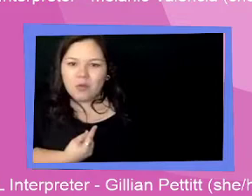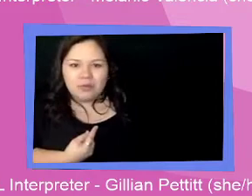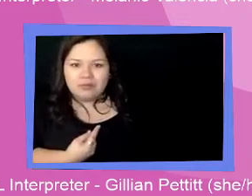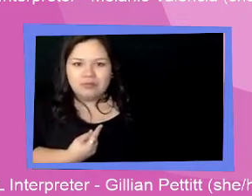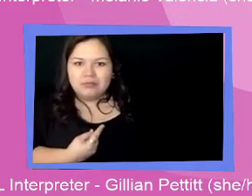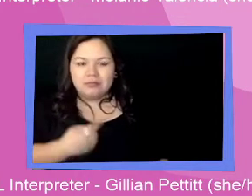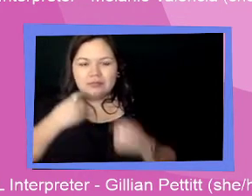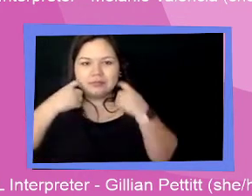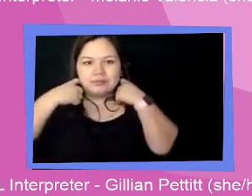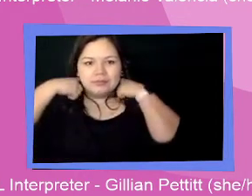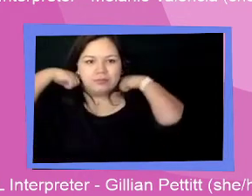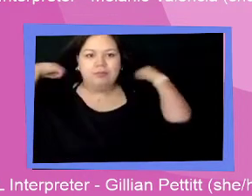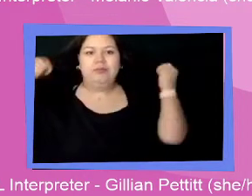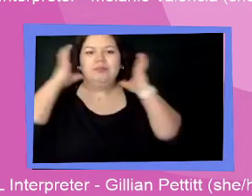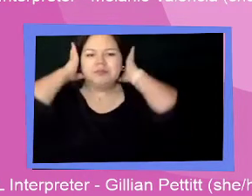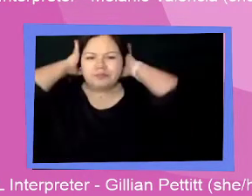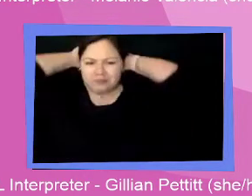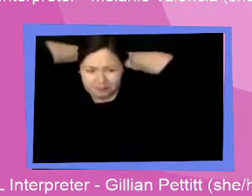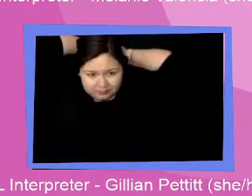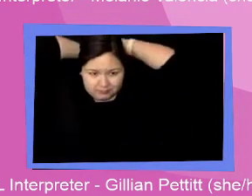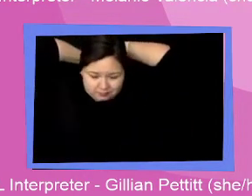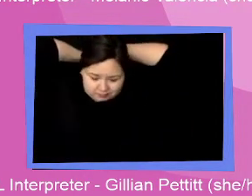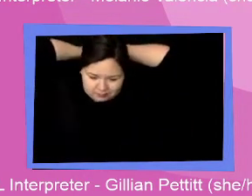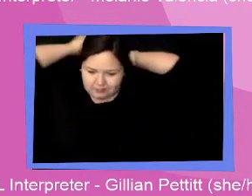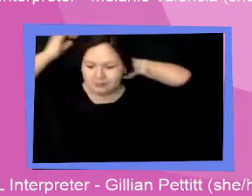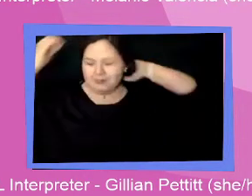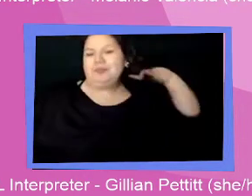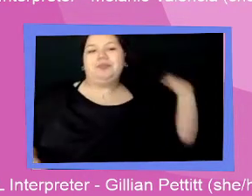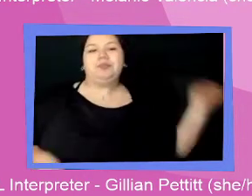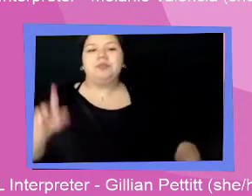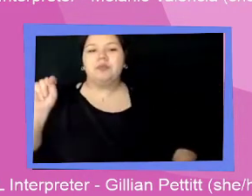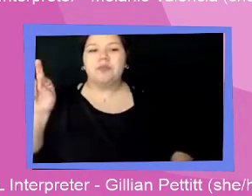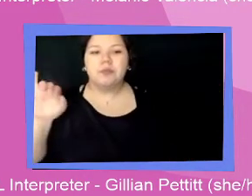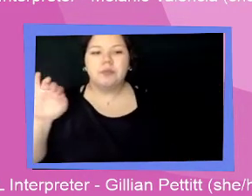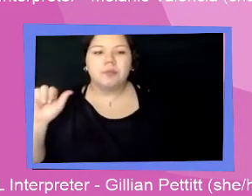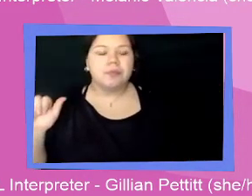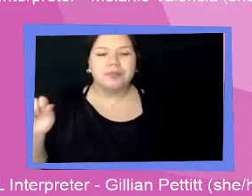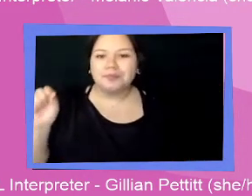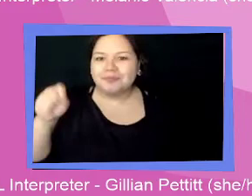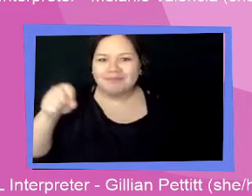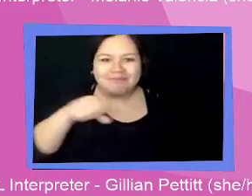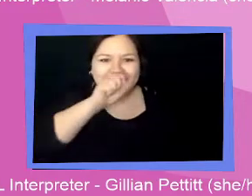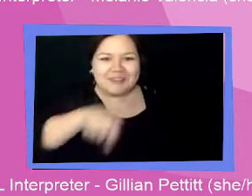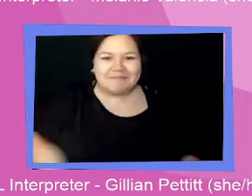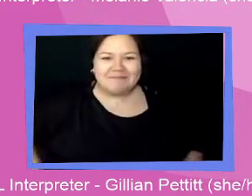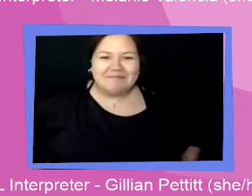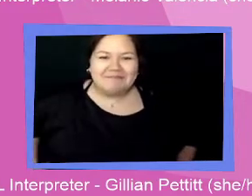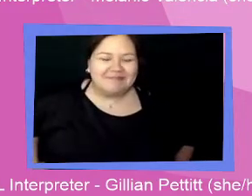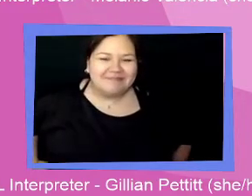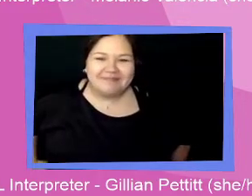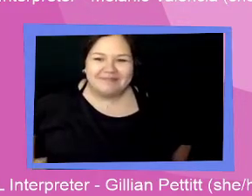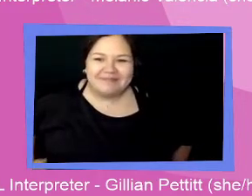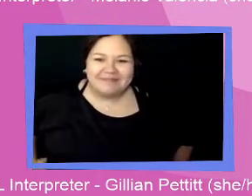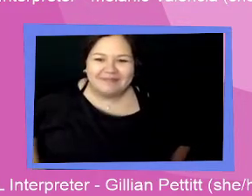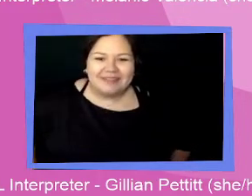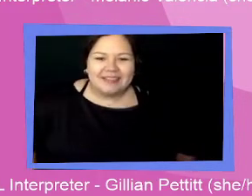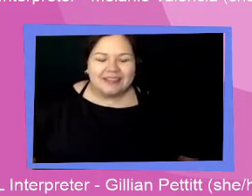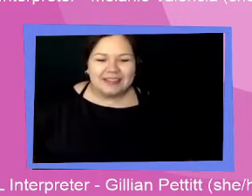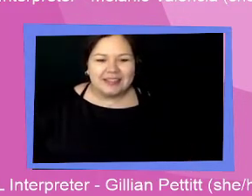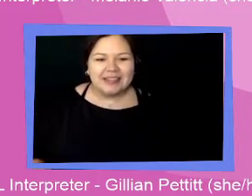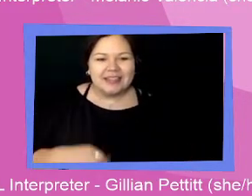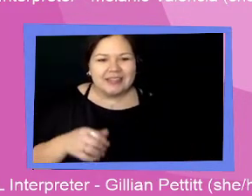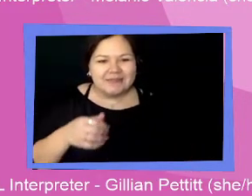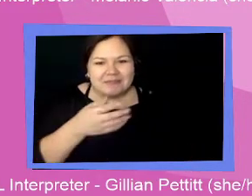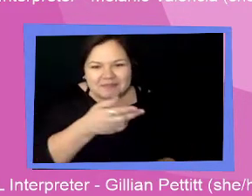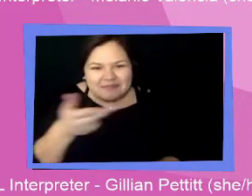Yeah, I love that, both within the books, and it makes me think of by the stories that each of you have written,